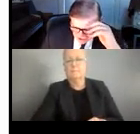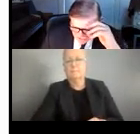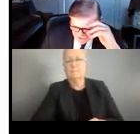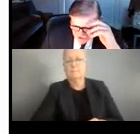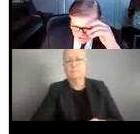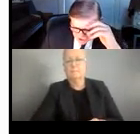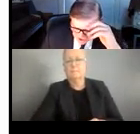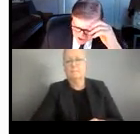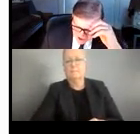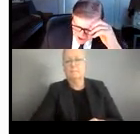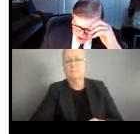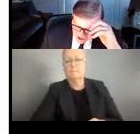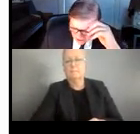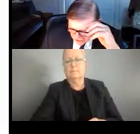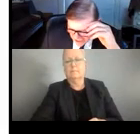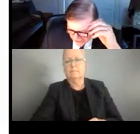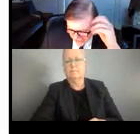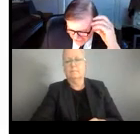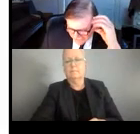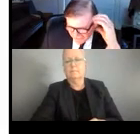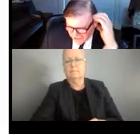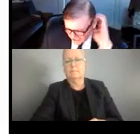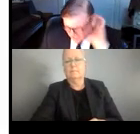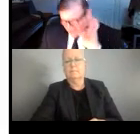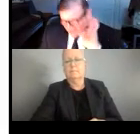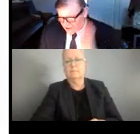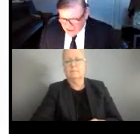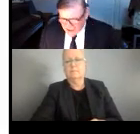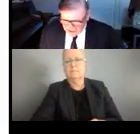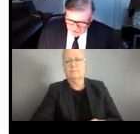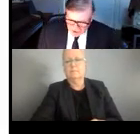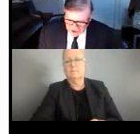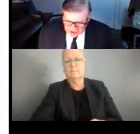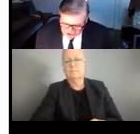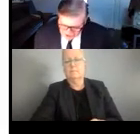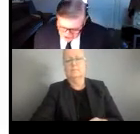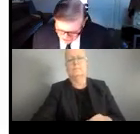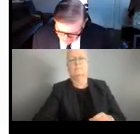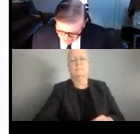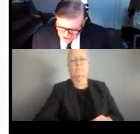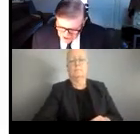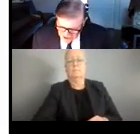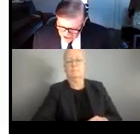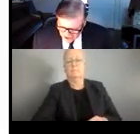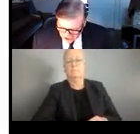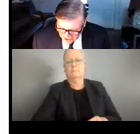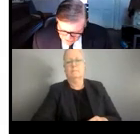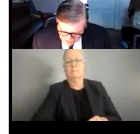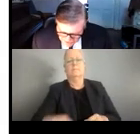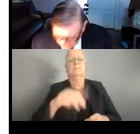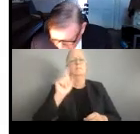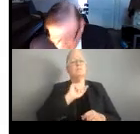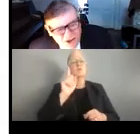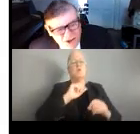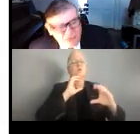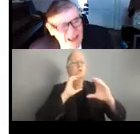of stigma, lack of physical access, lack of communication systems. And